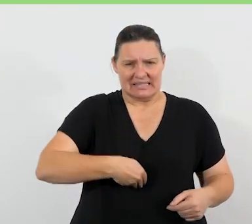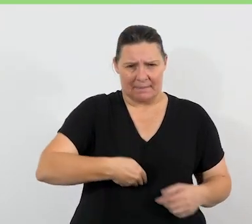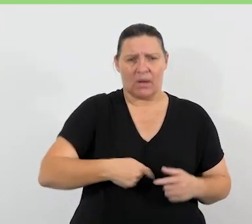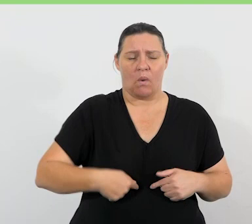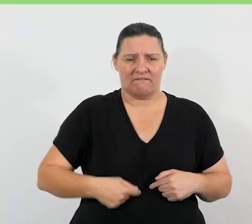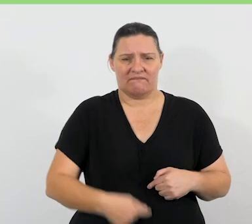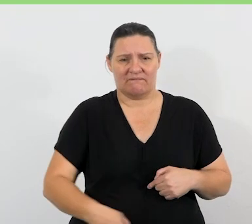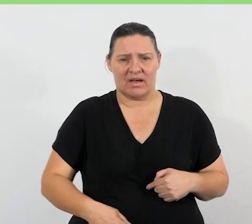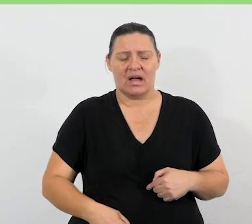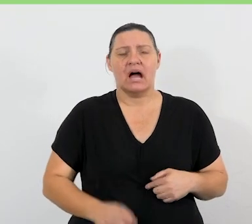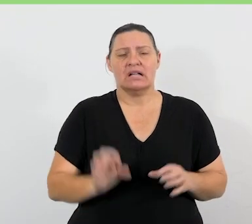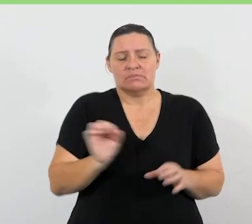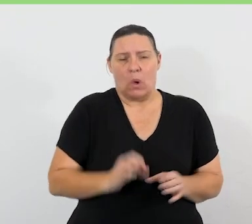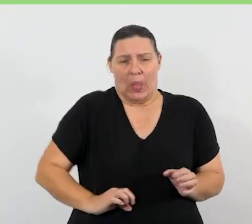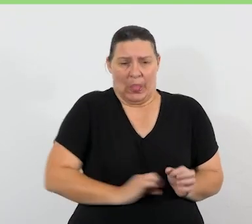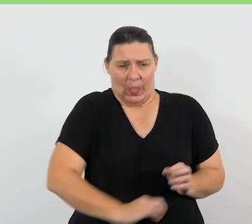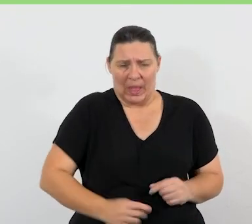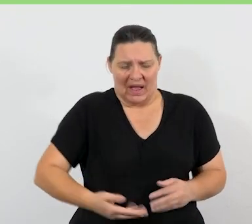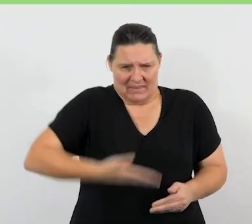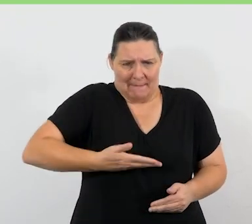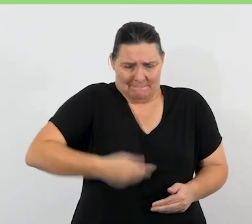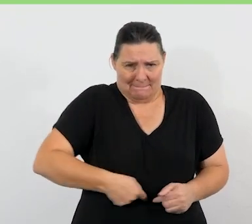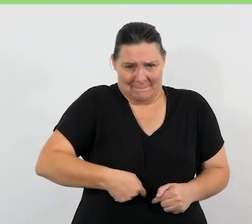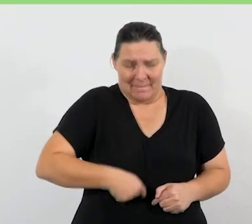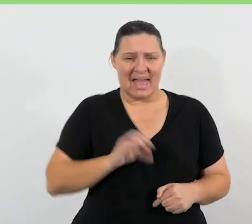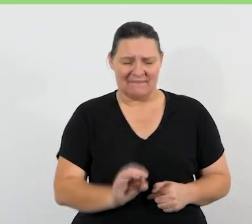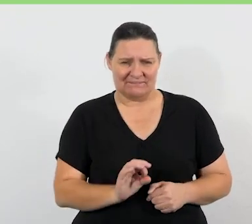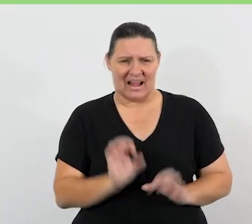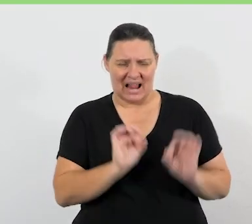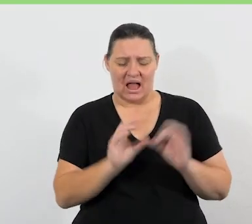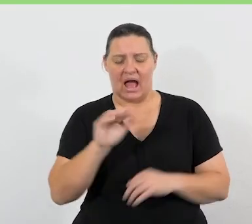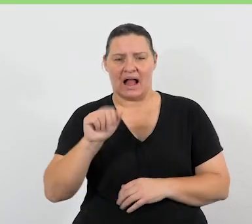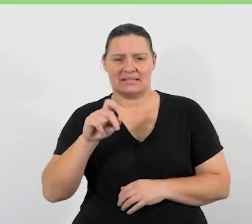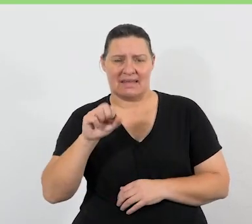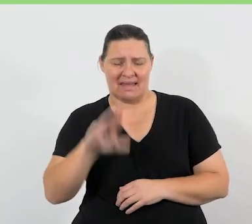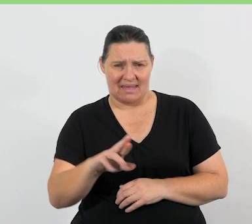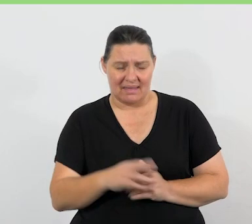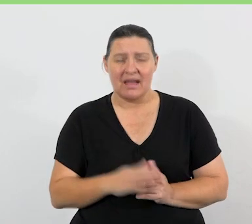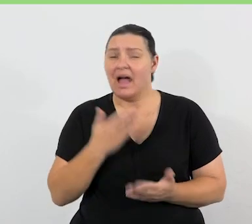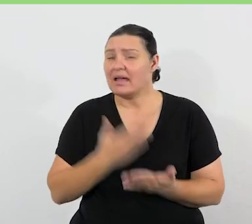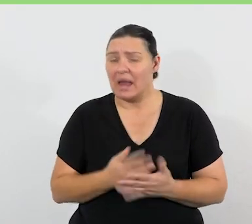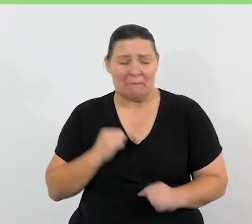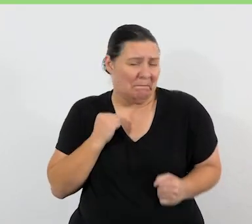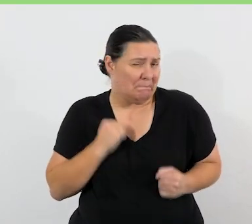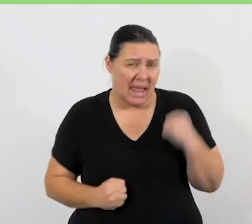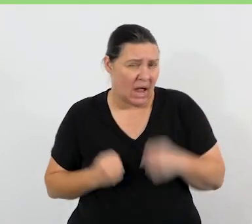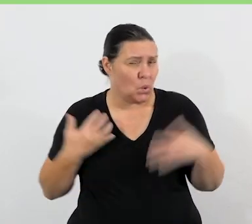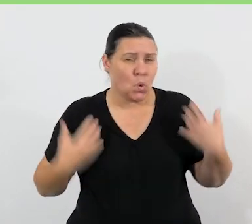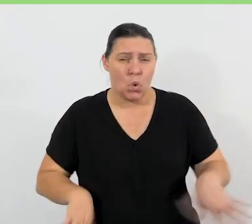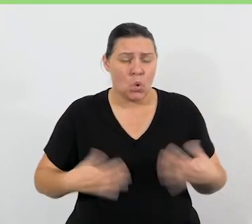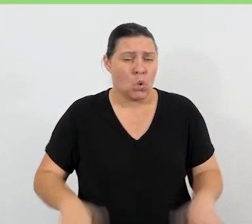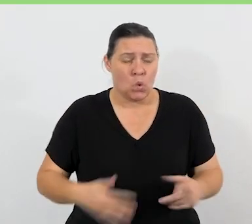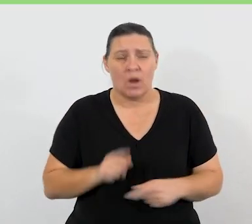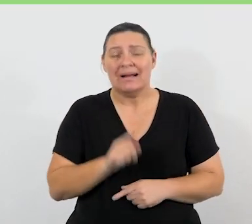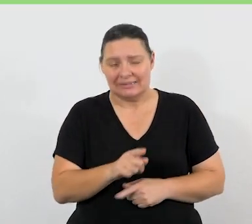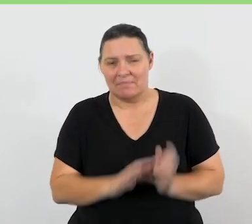the upper portion of the small intestine. So those are called ulcers. Ulcers can be very painful, and